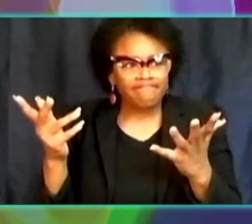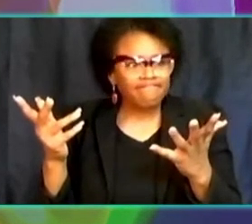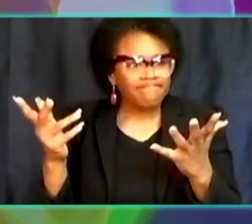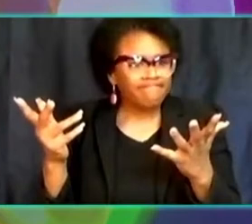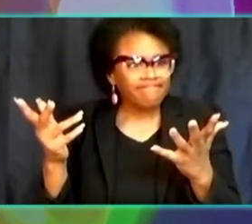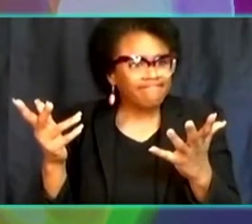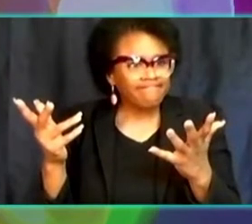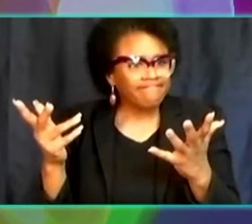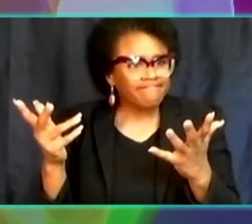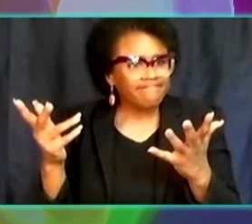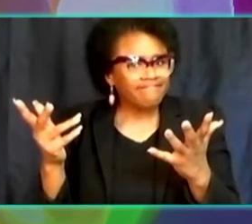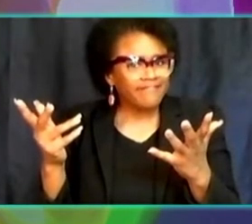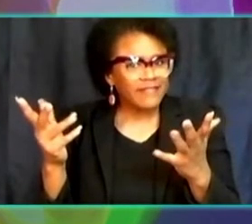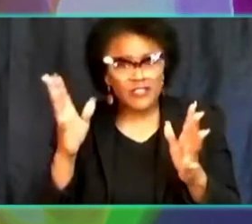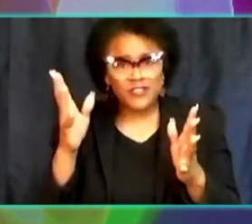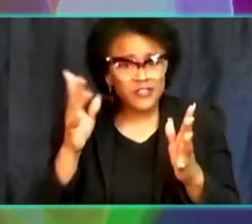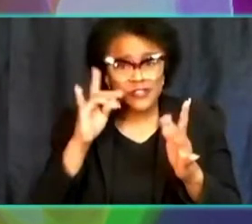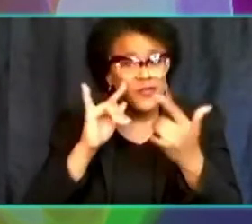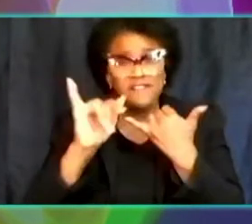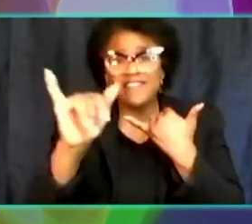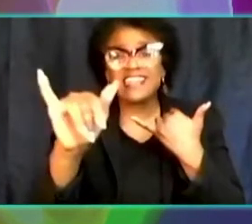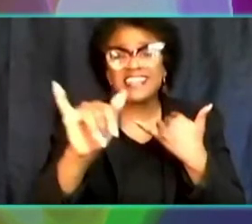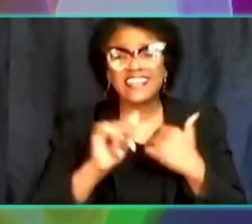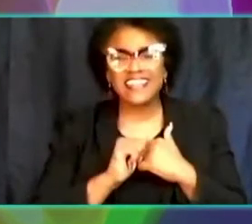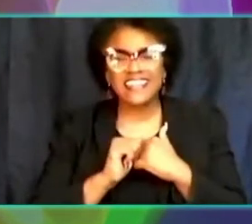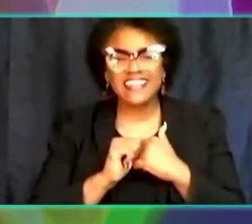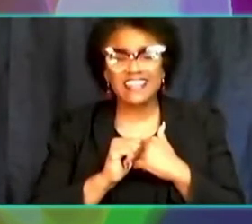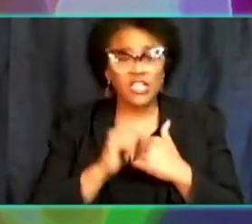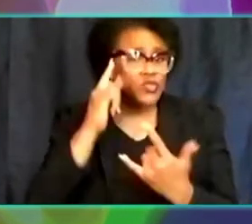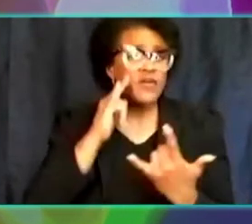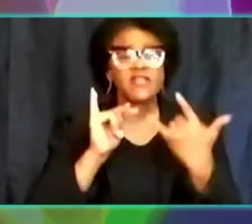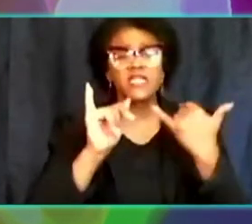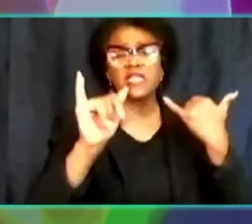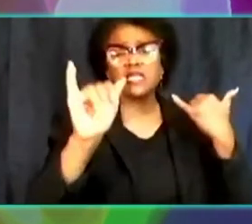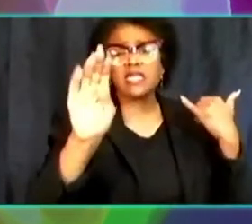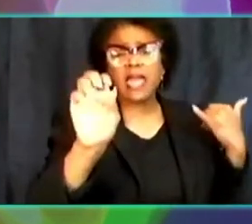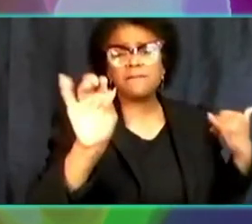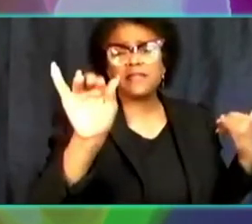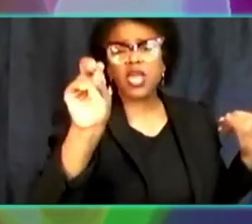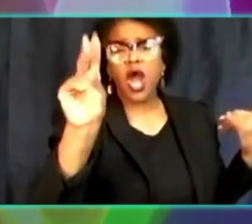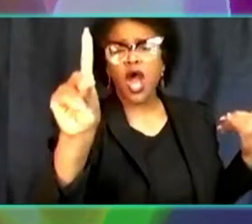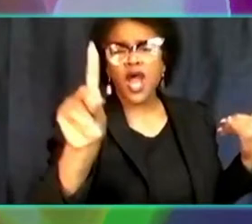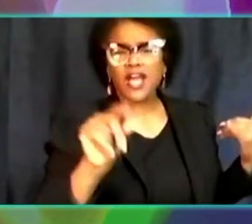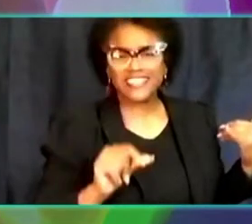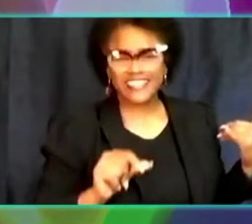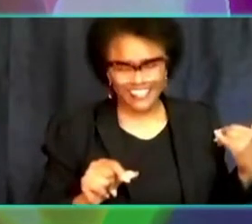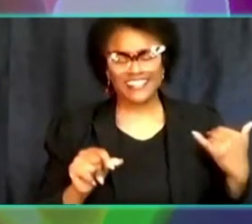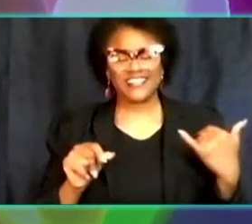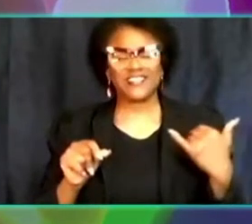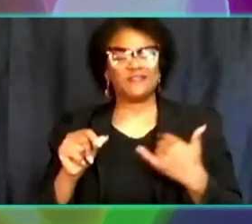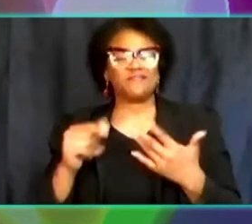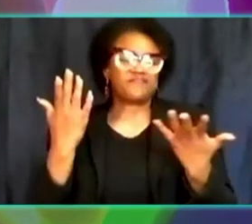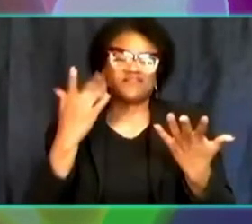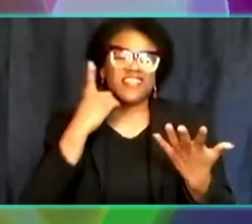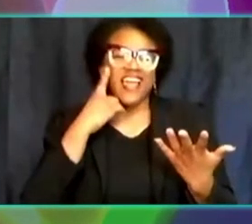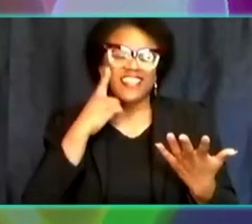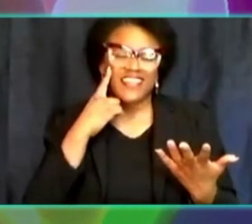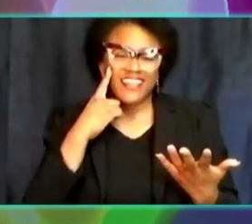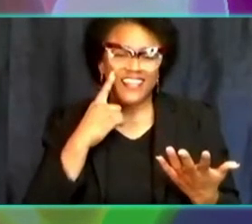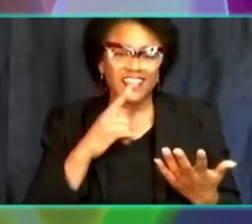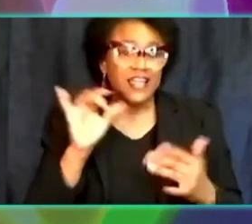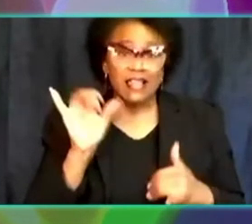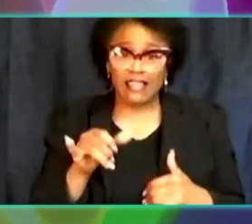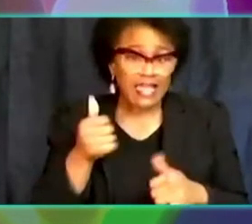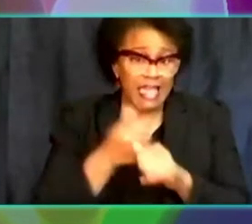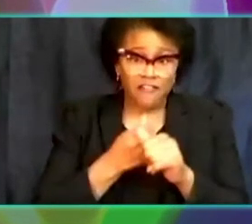to infinity, you know? So. And beyond, yeah. Mm-hmm, yeah. I think it's just like everybody's